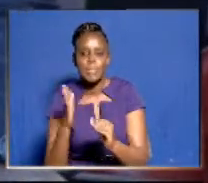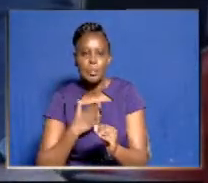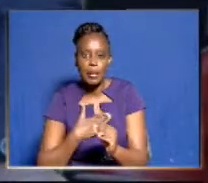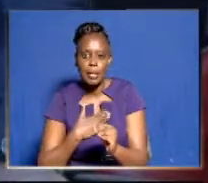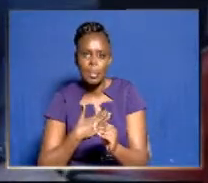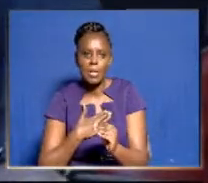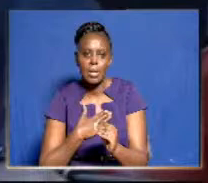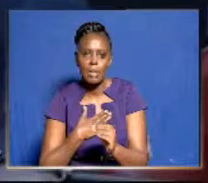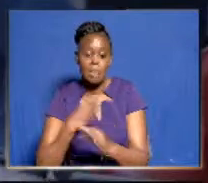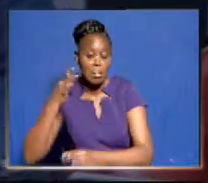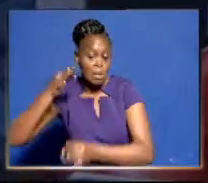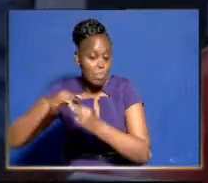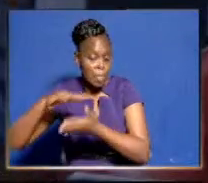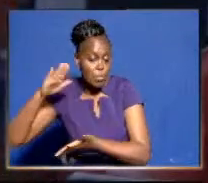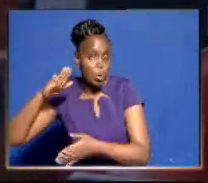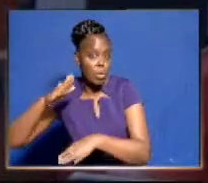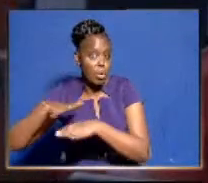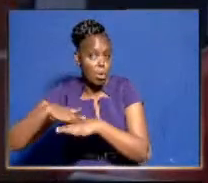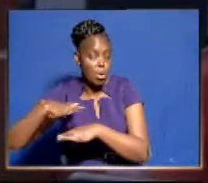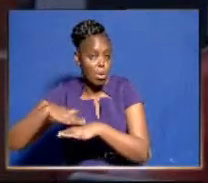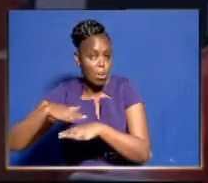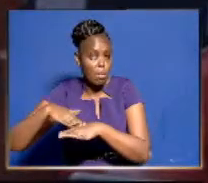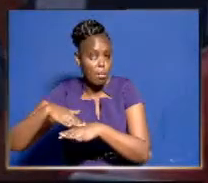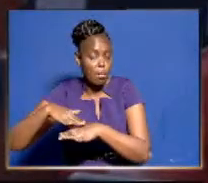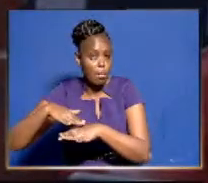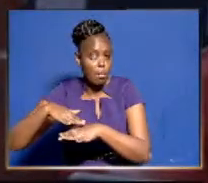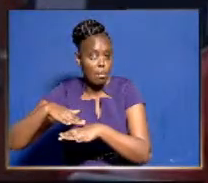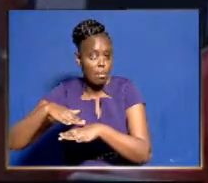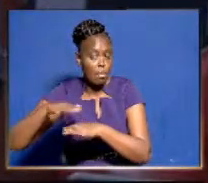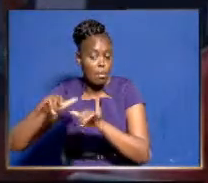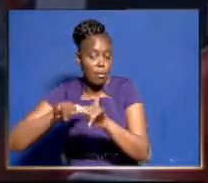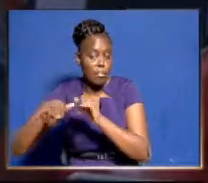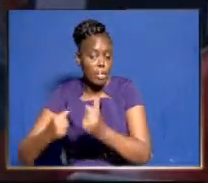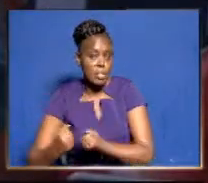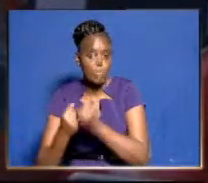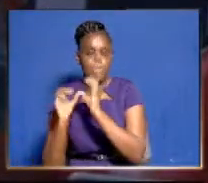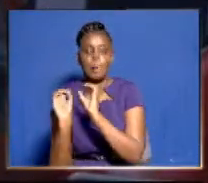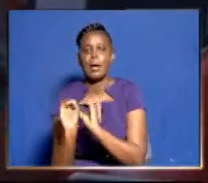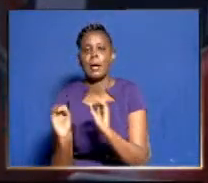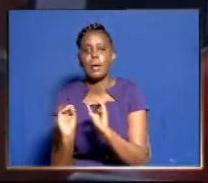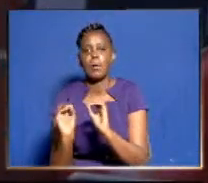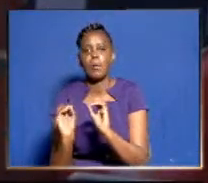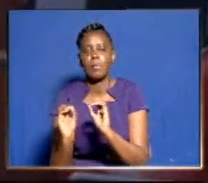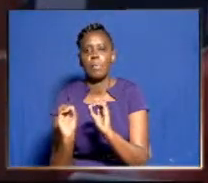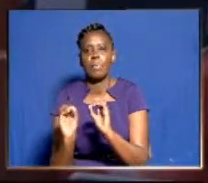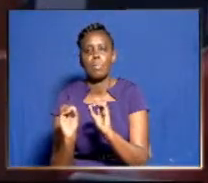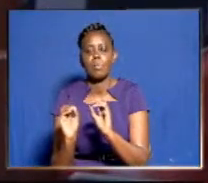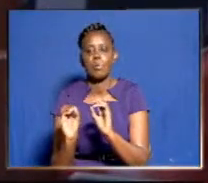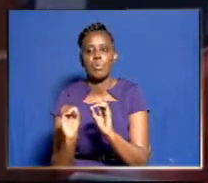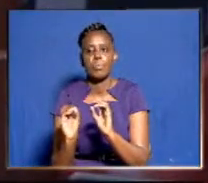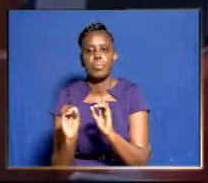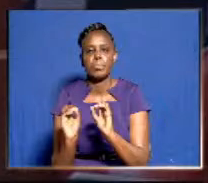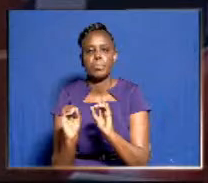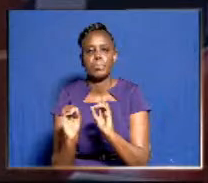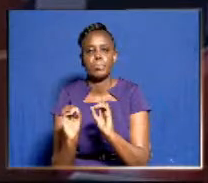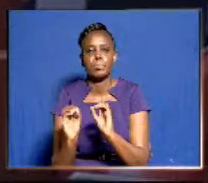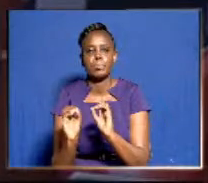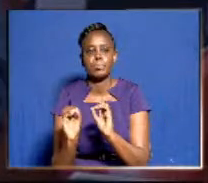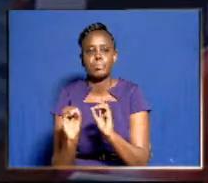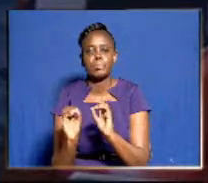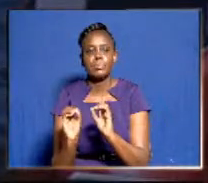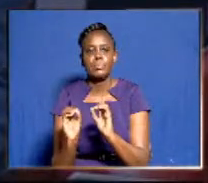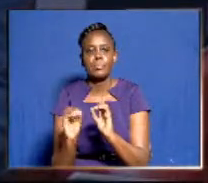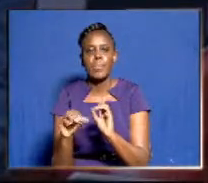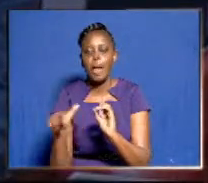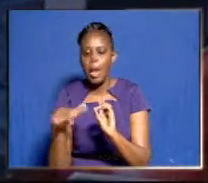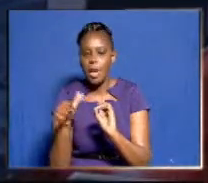and not to rely on foreign support all along, Honorable Speaker. The